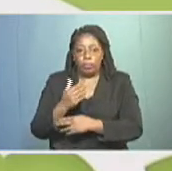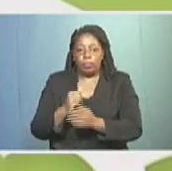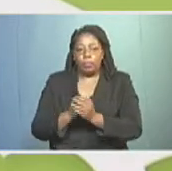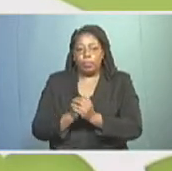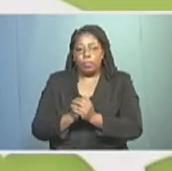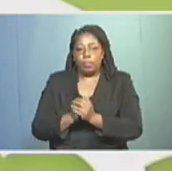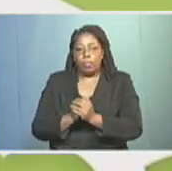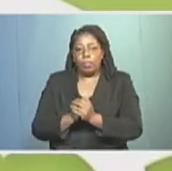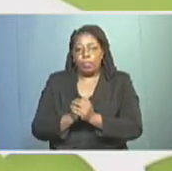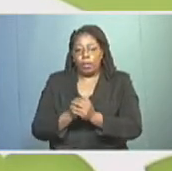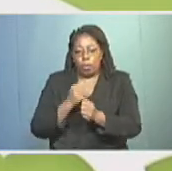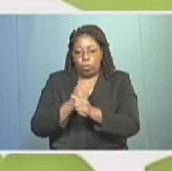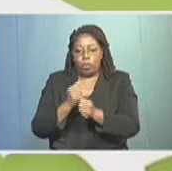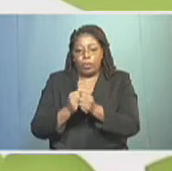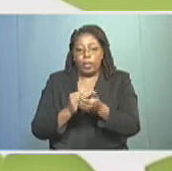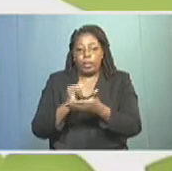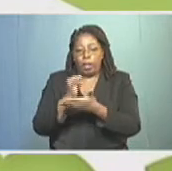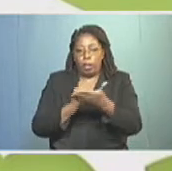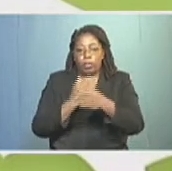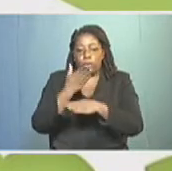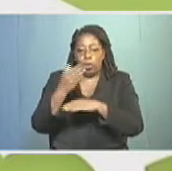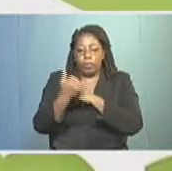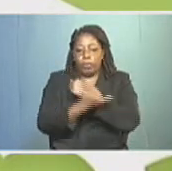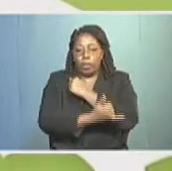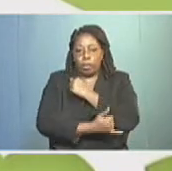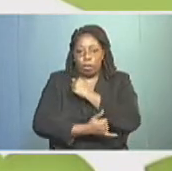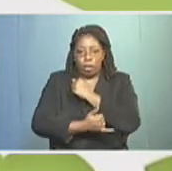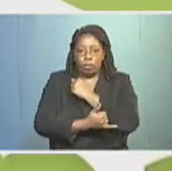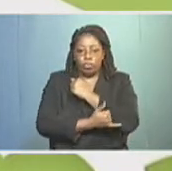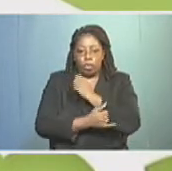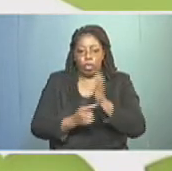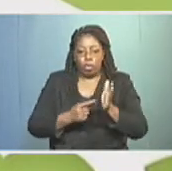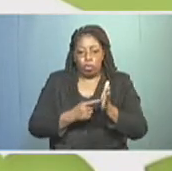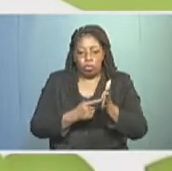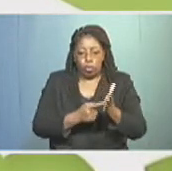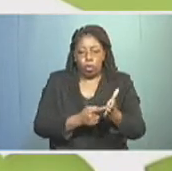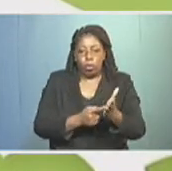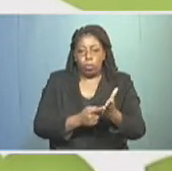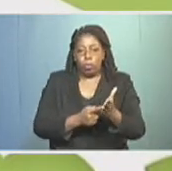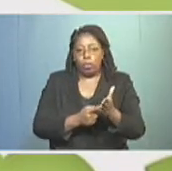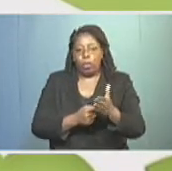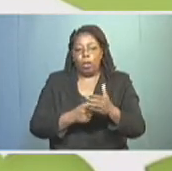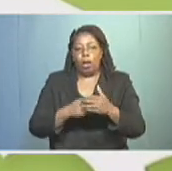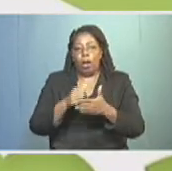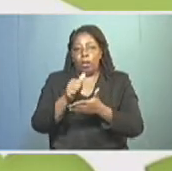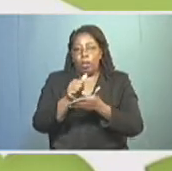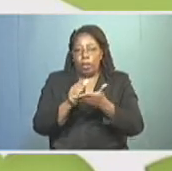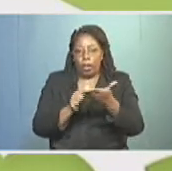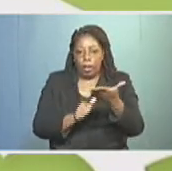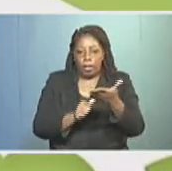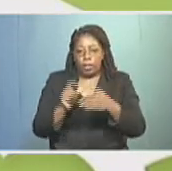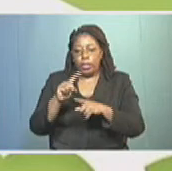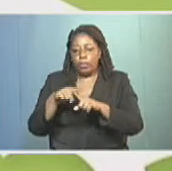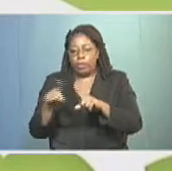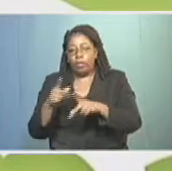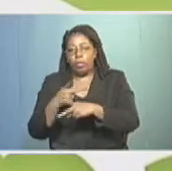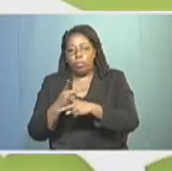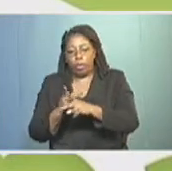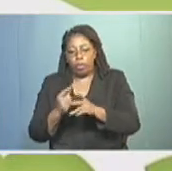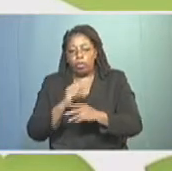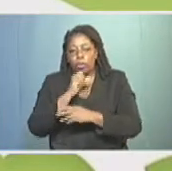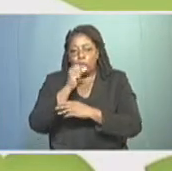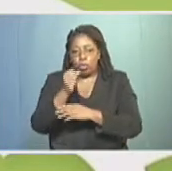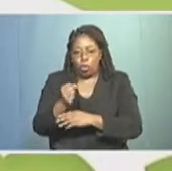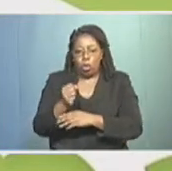from across the country, where we are able to develop our crafts and different type products that we could ensure that